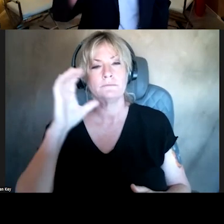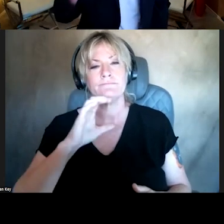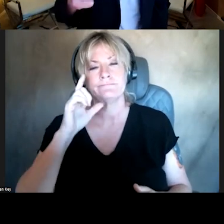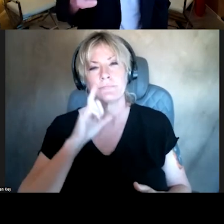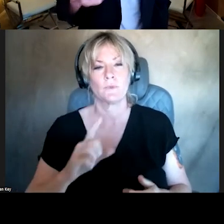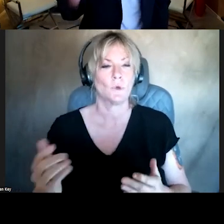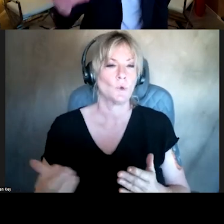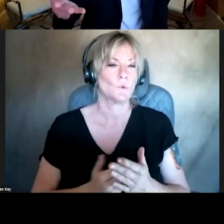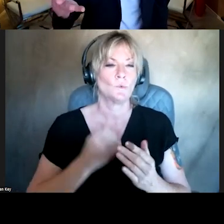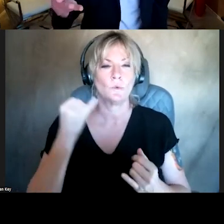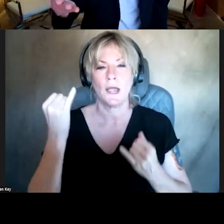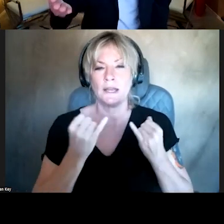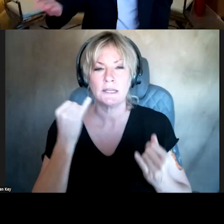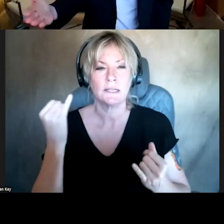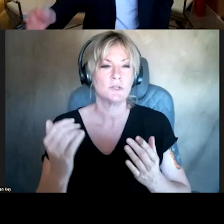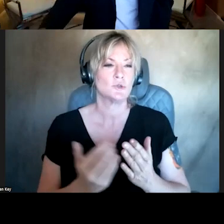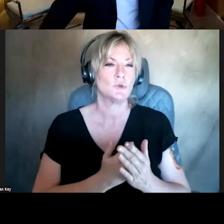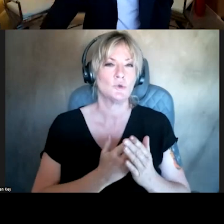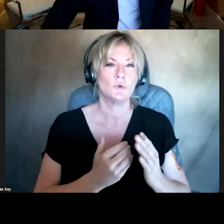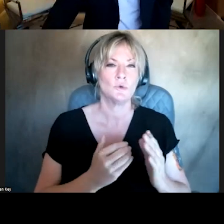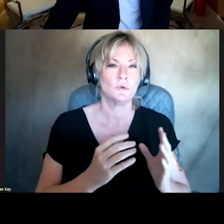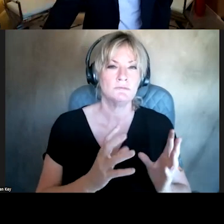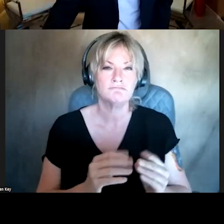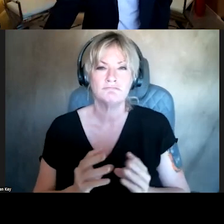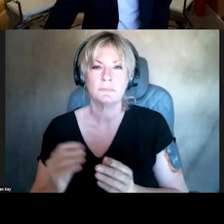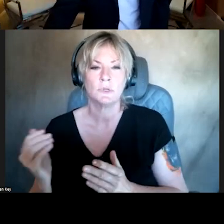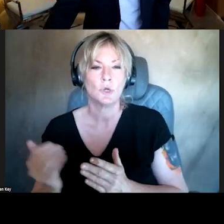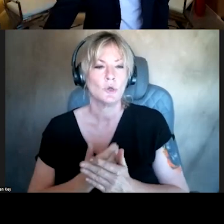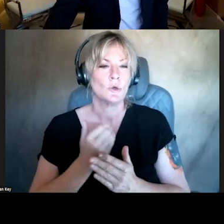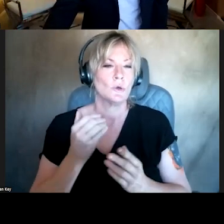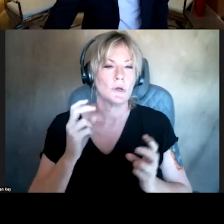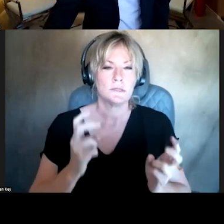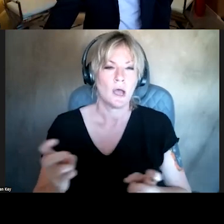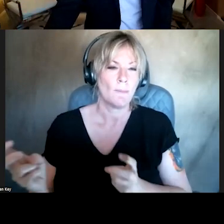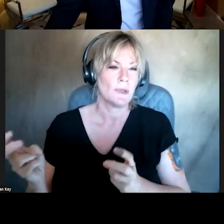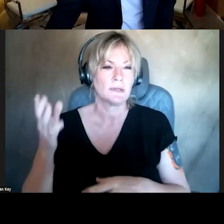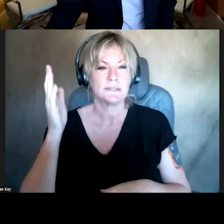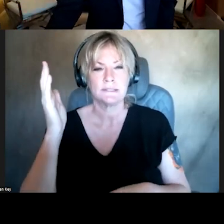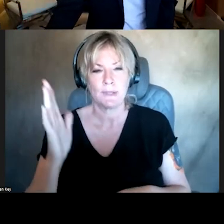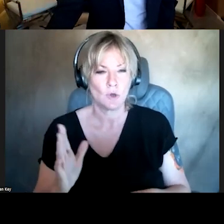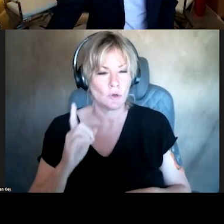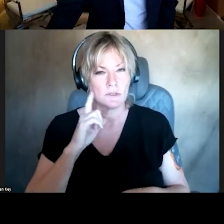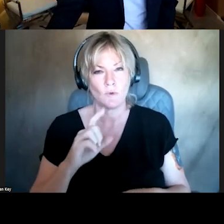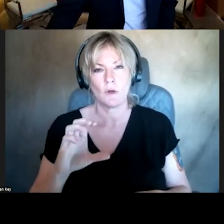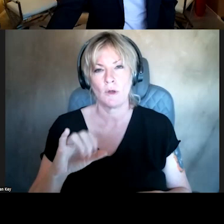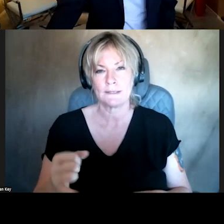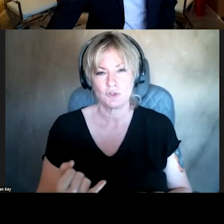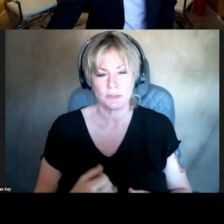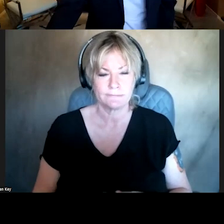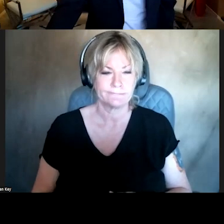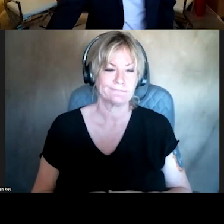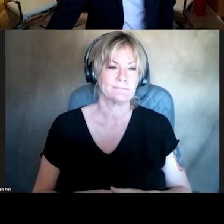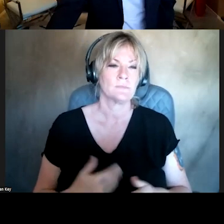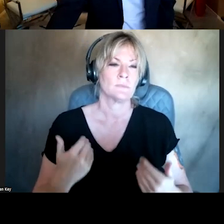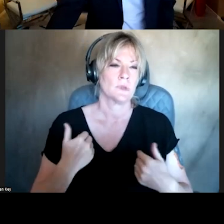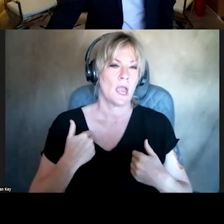new ideas, new segments, new topics, featured speakers for the Crisis Jam. We've had